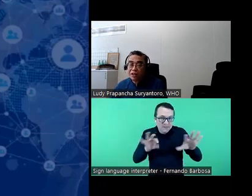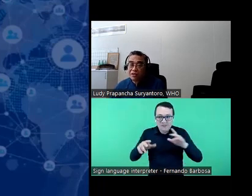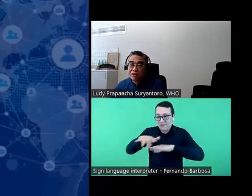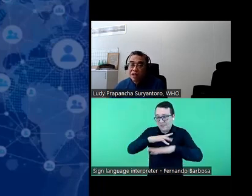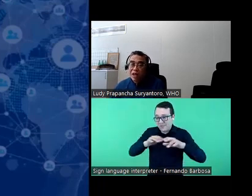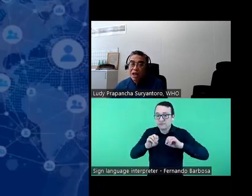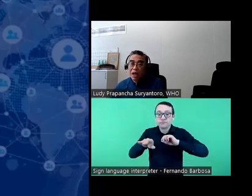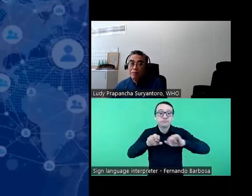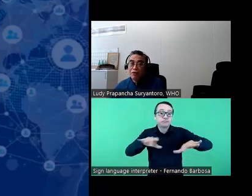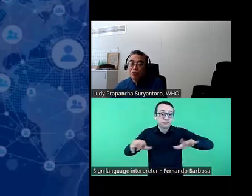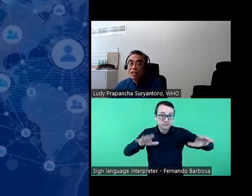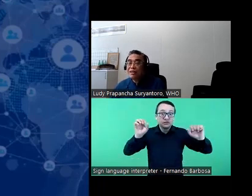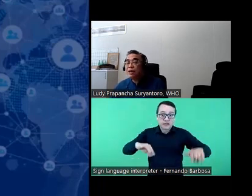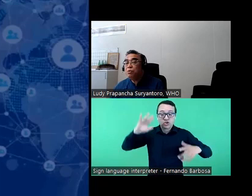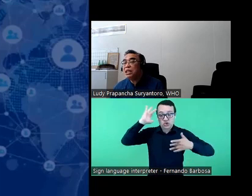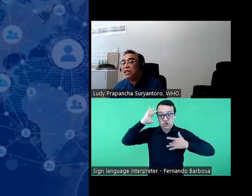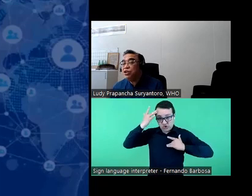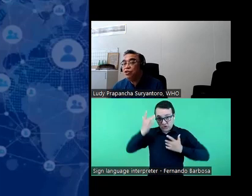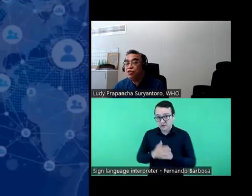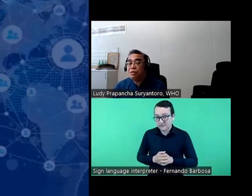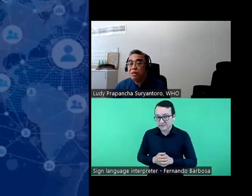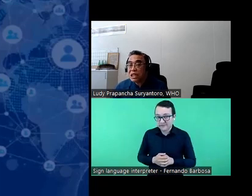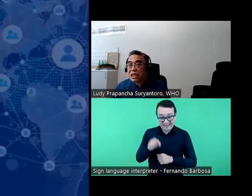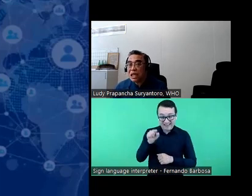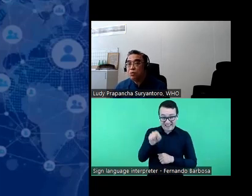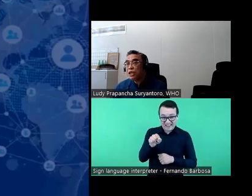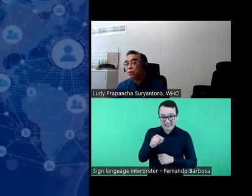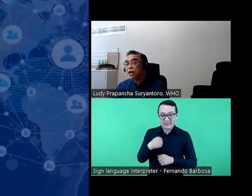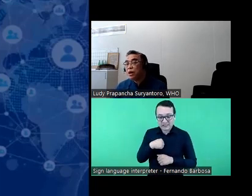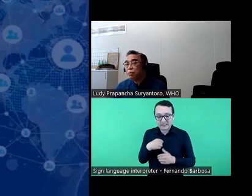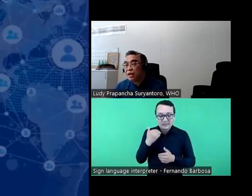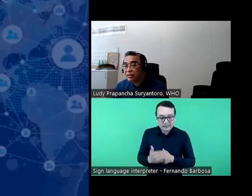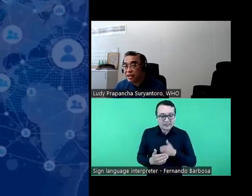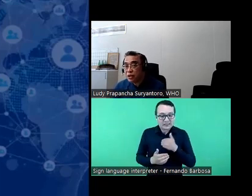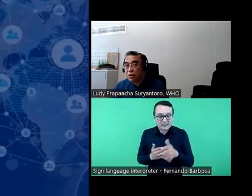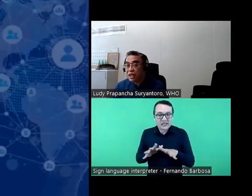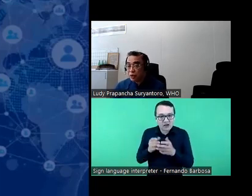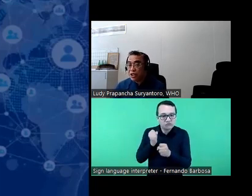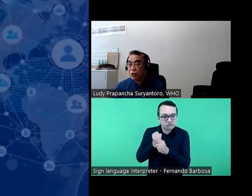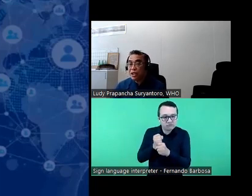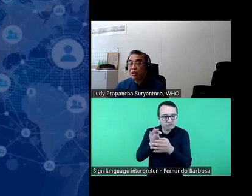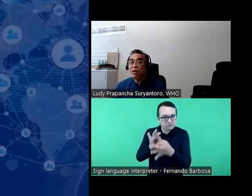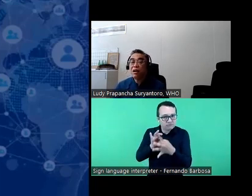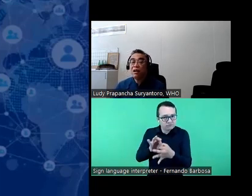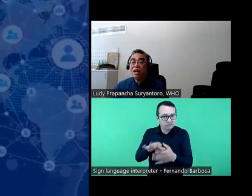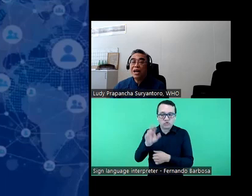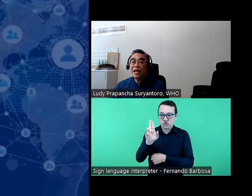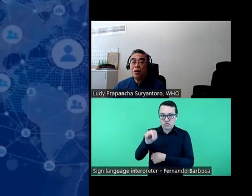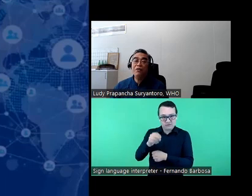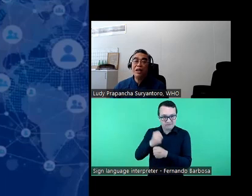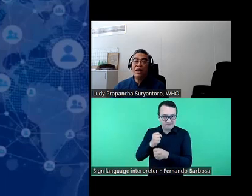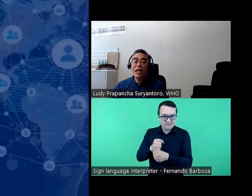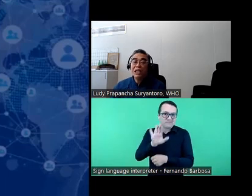of diseases. To this end, we continue to committed and working with our partners in the UN, including UNDRR,